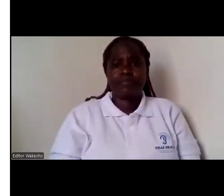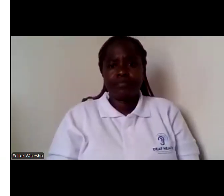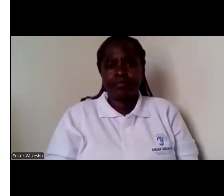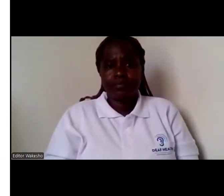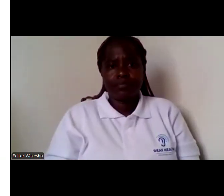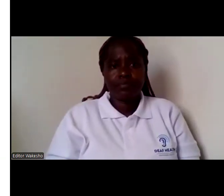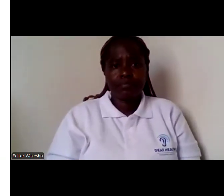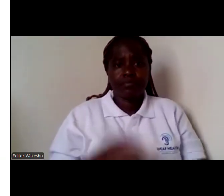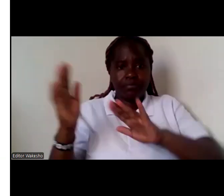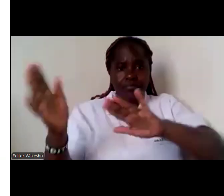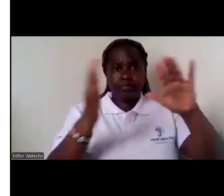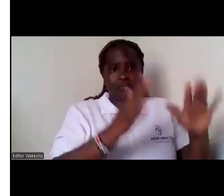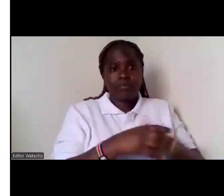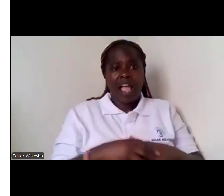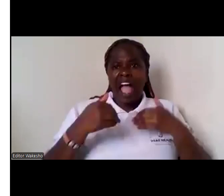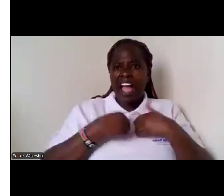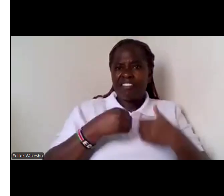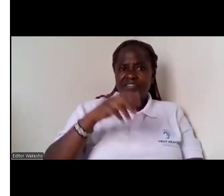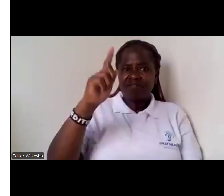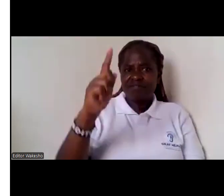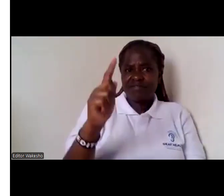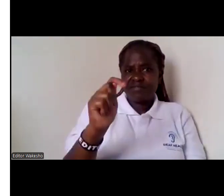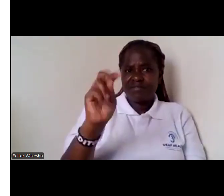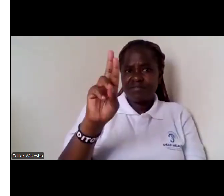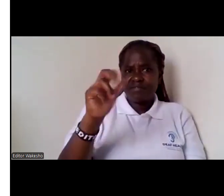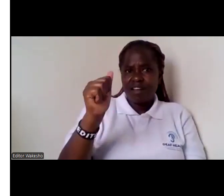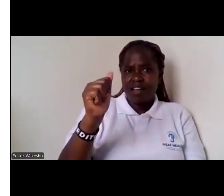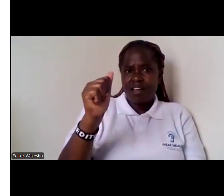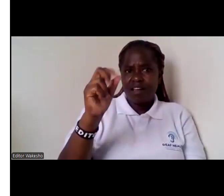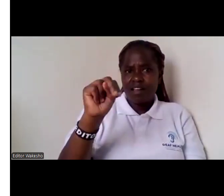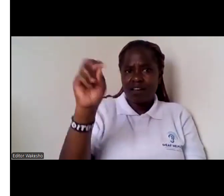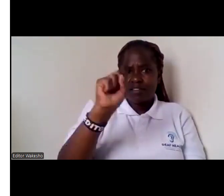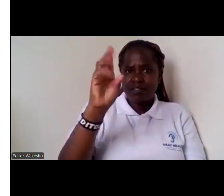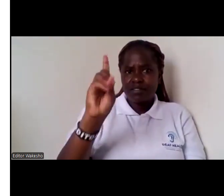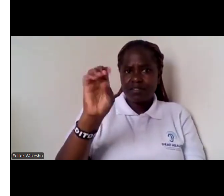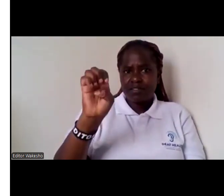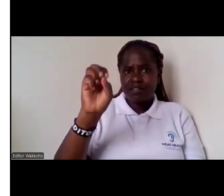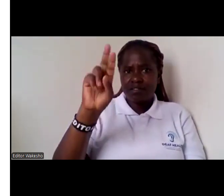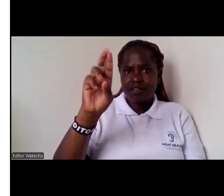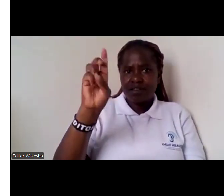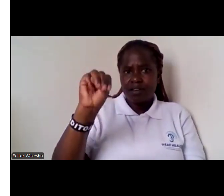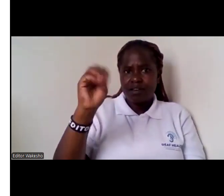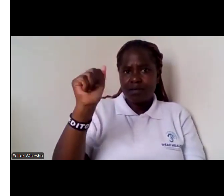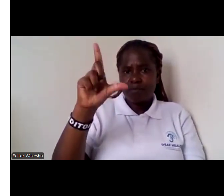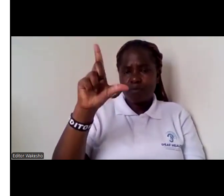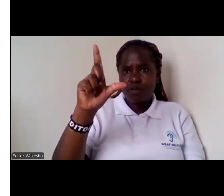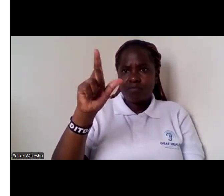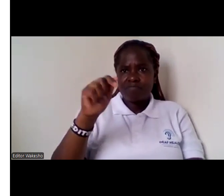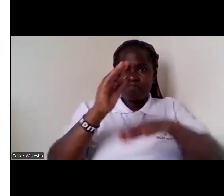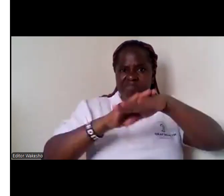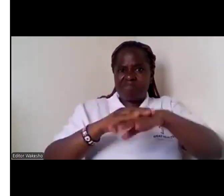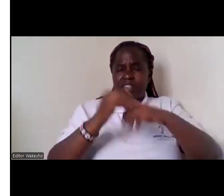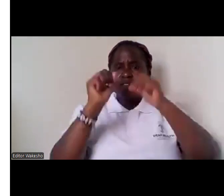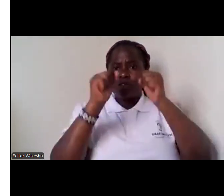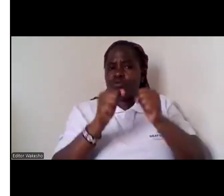So next, there's something called the transdermal patch. This is how it looks like. It can be put